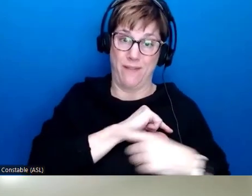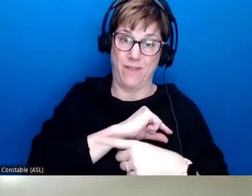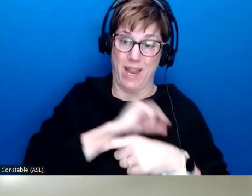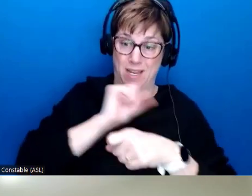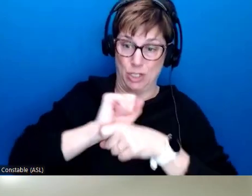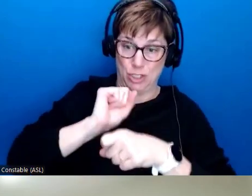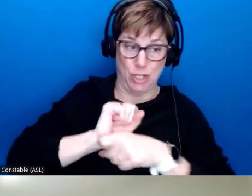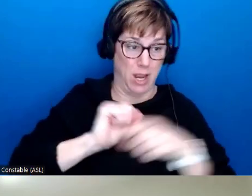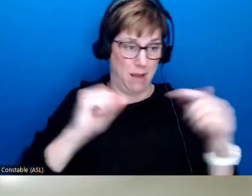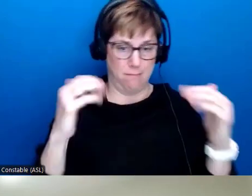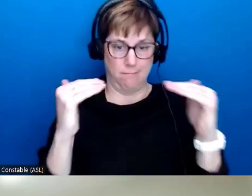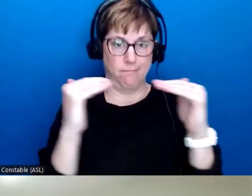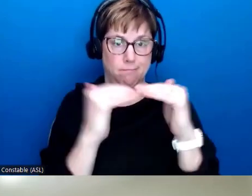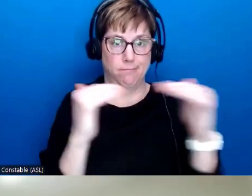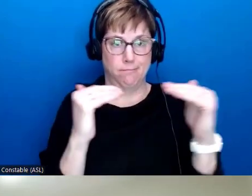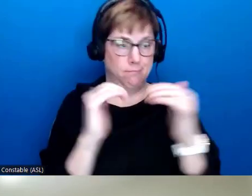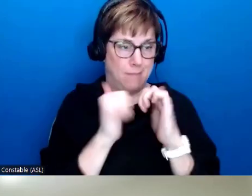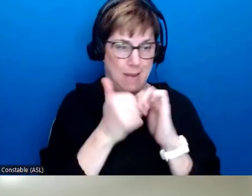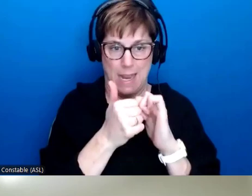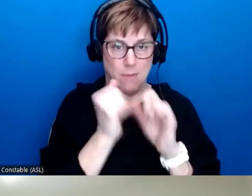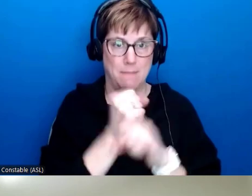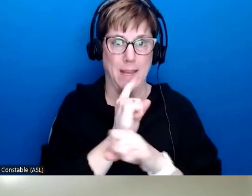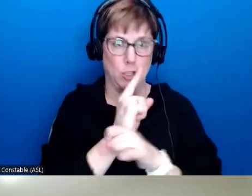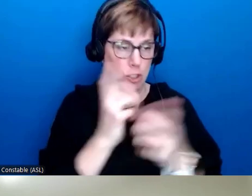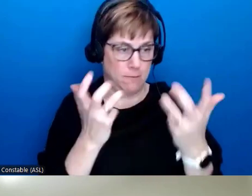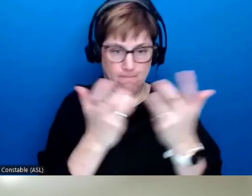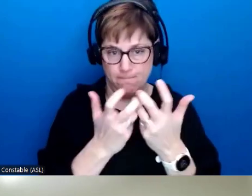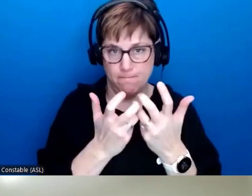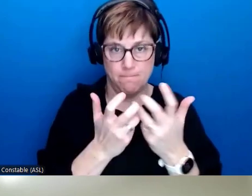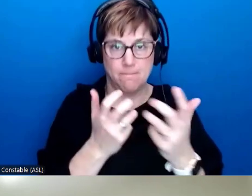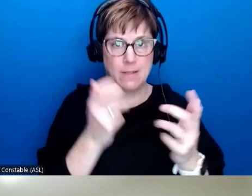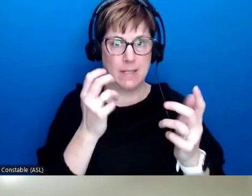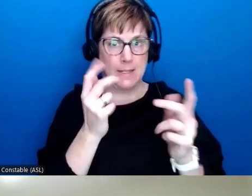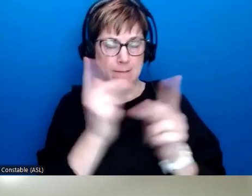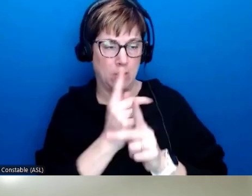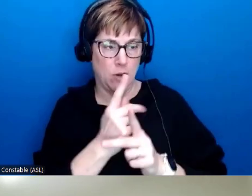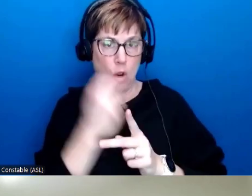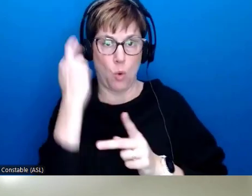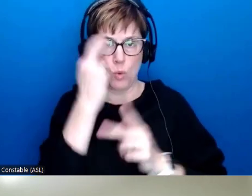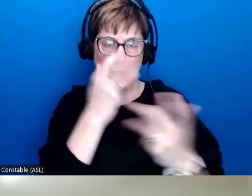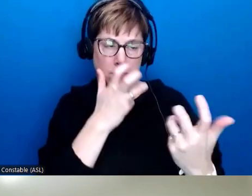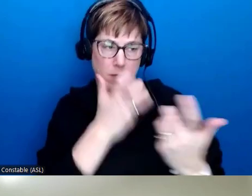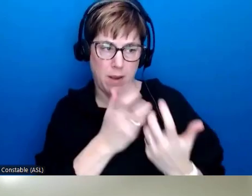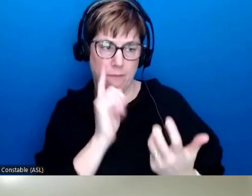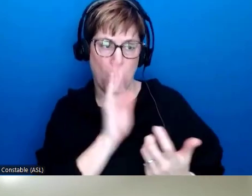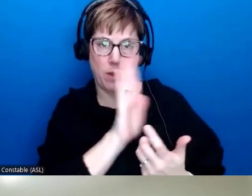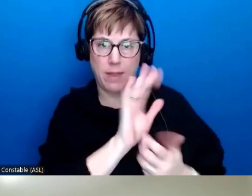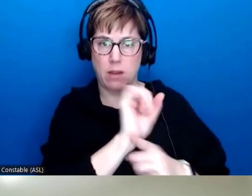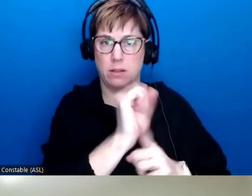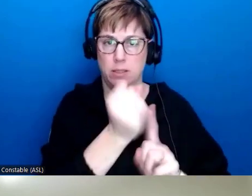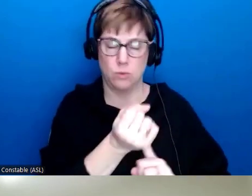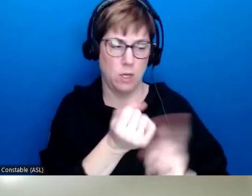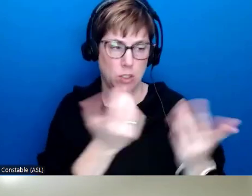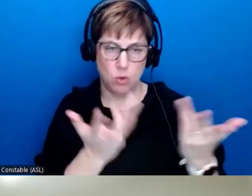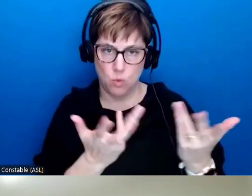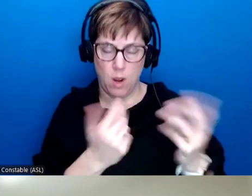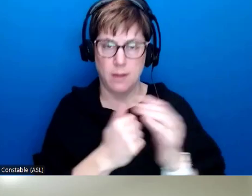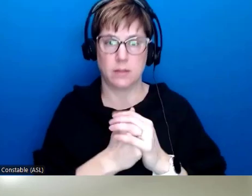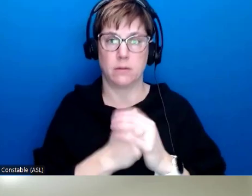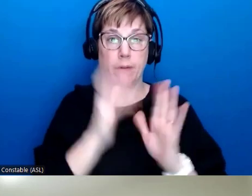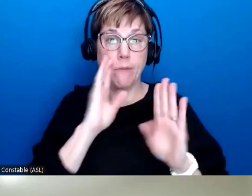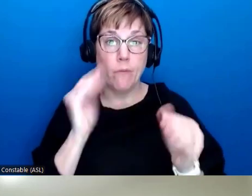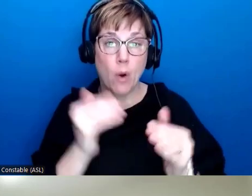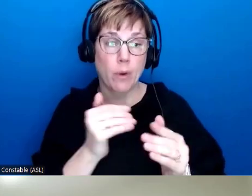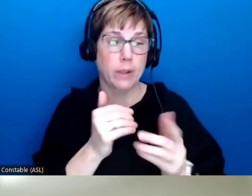job, and figuring out what is reasonable in the individual circumstances, rather than